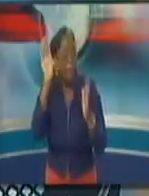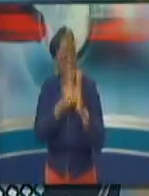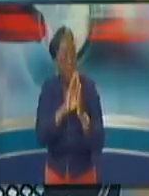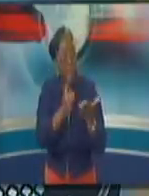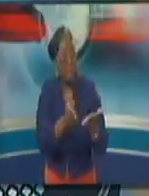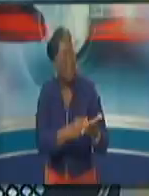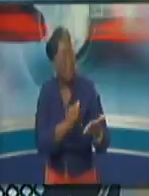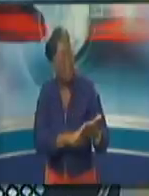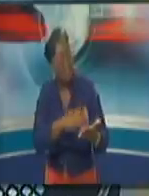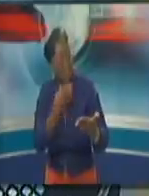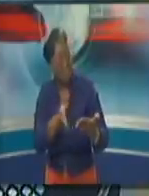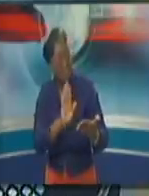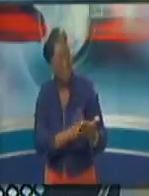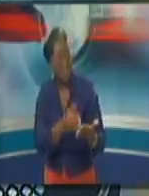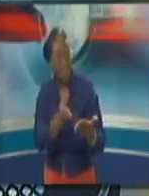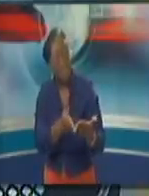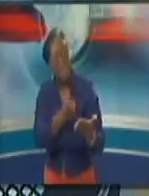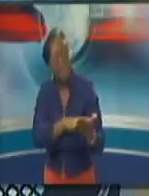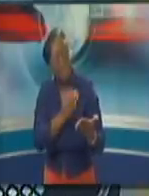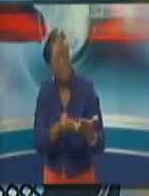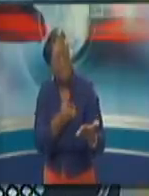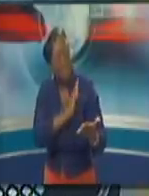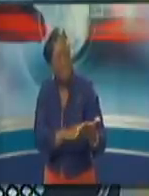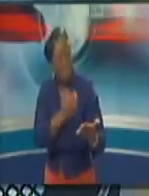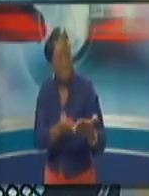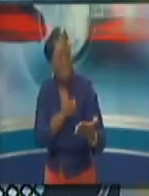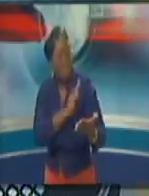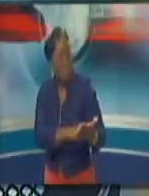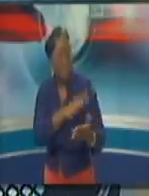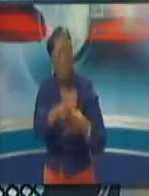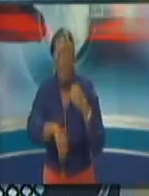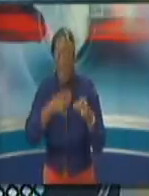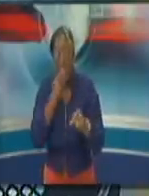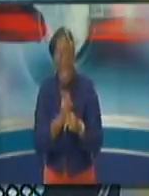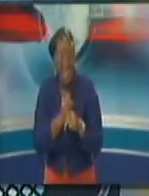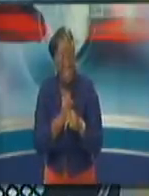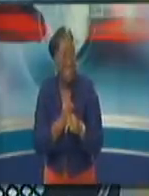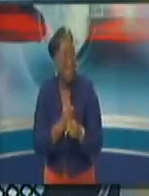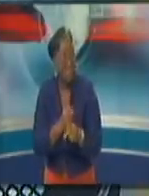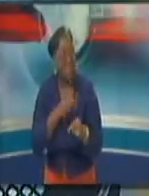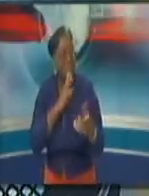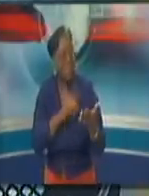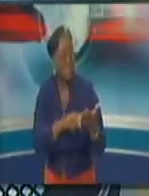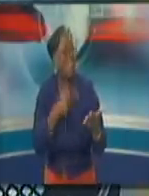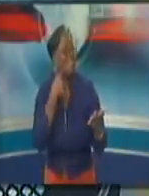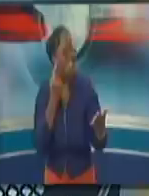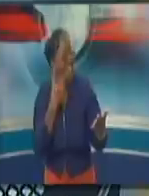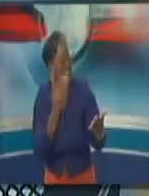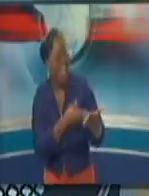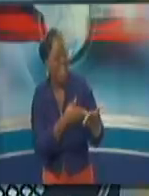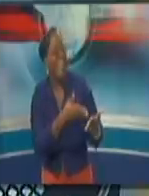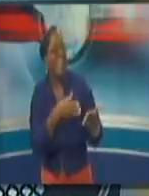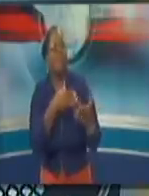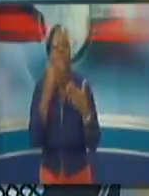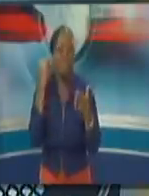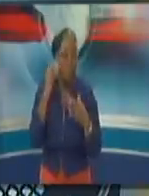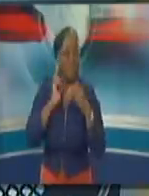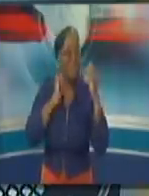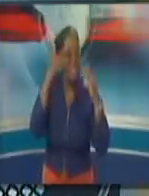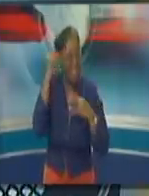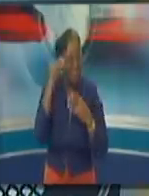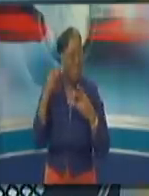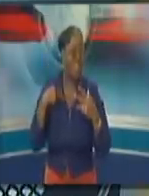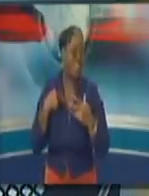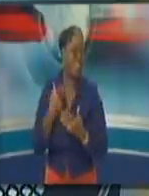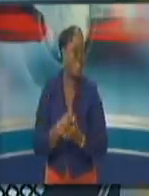know, pictures that have been taken over the years, you could go back over them and laugh about past experiences that the family shared.